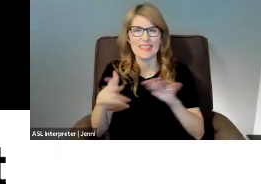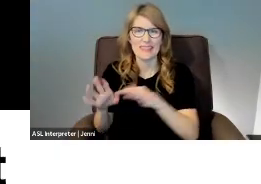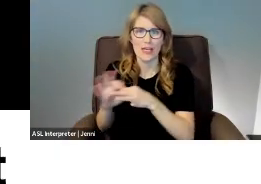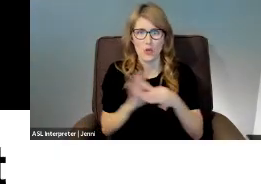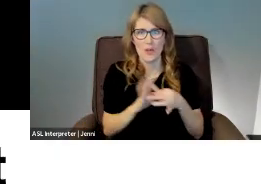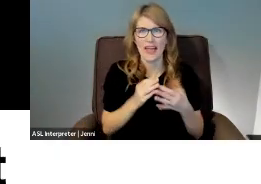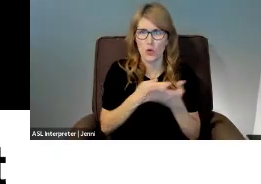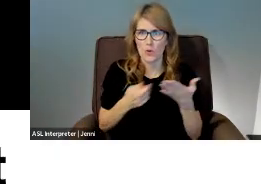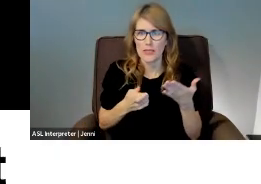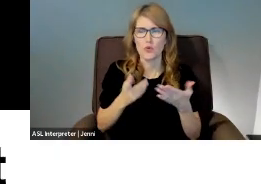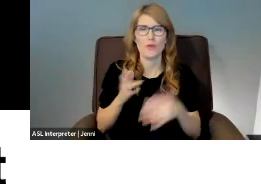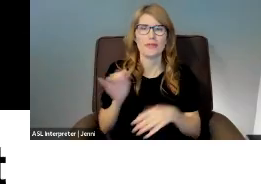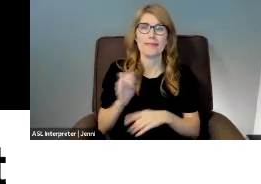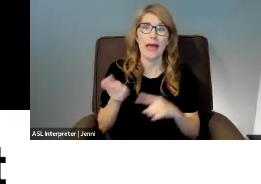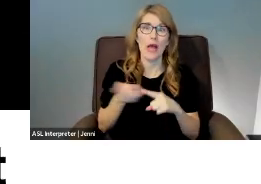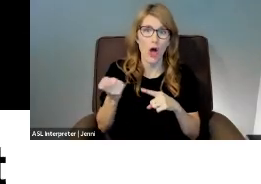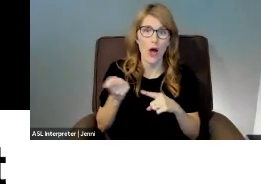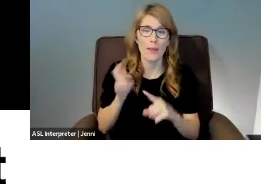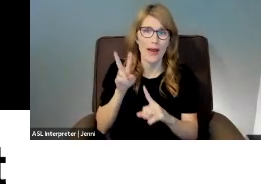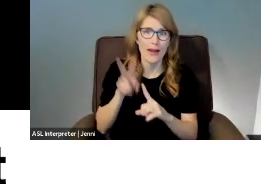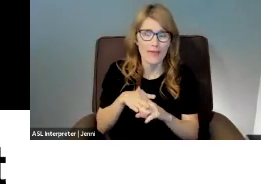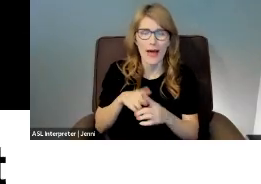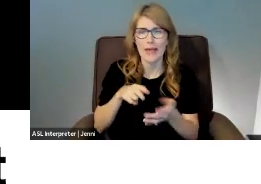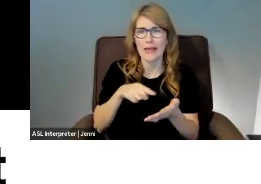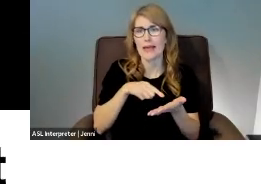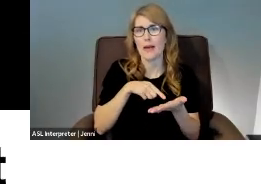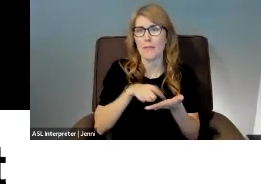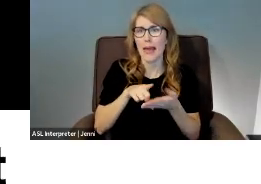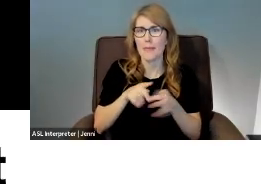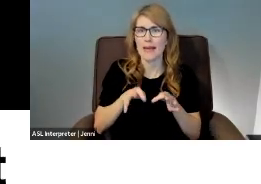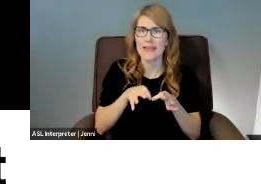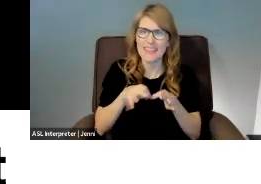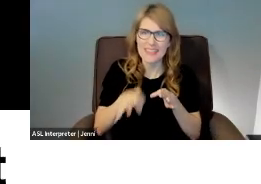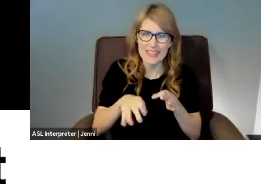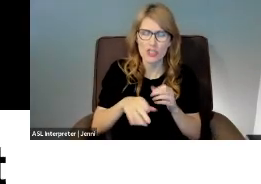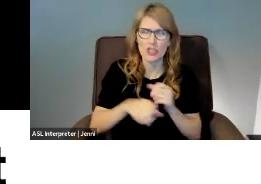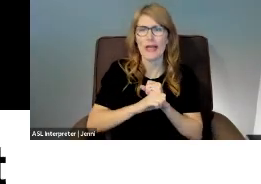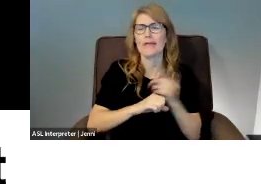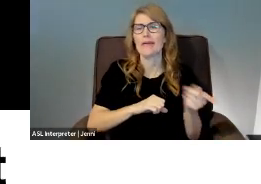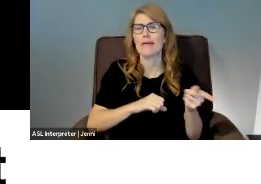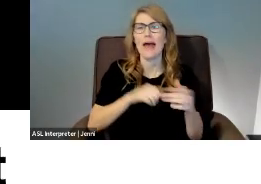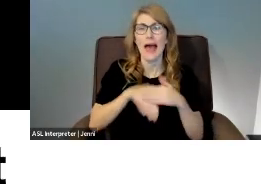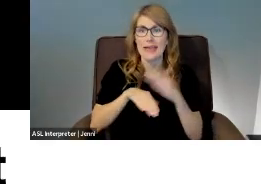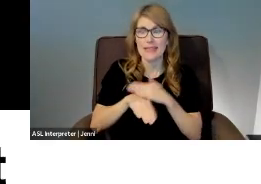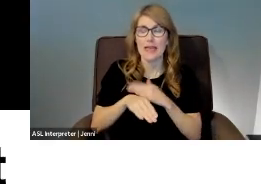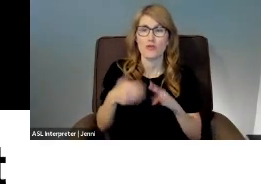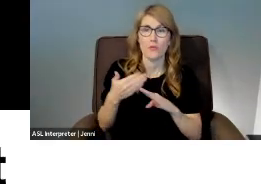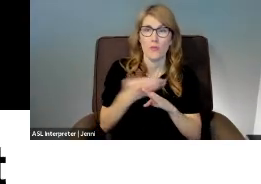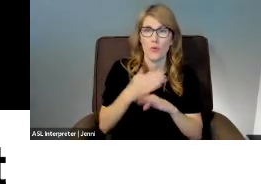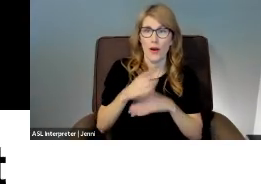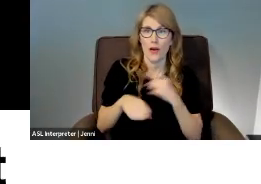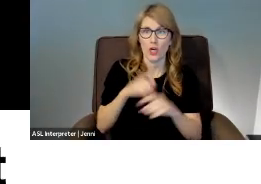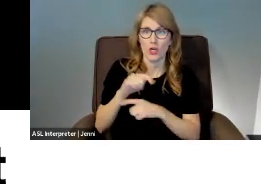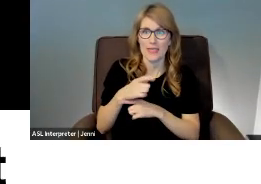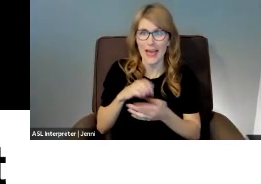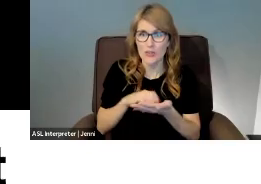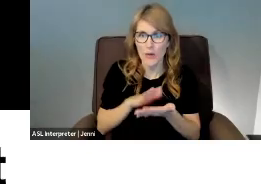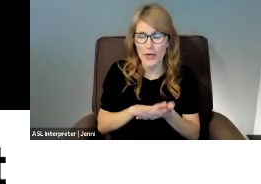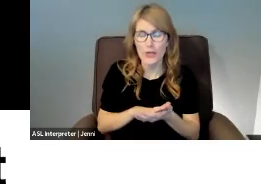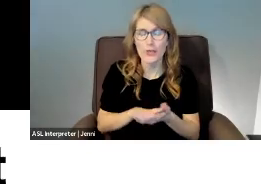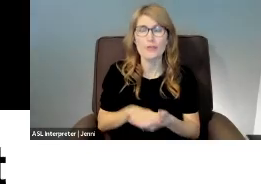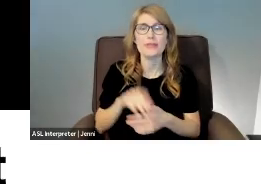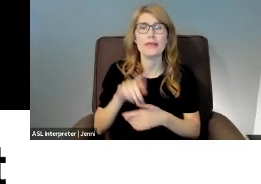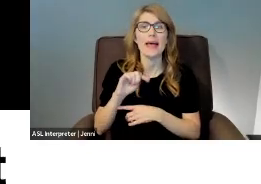roll out, such as automatic filing and payment extensions, access to prior year's tax records, tax-free